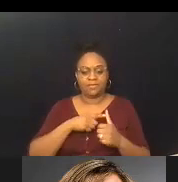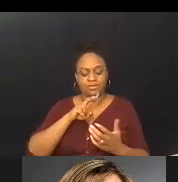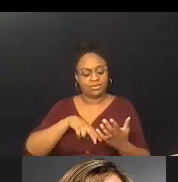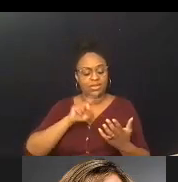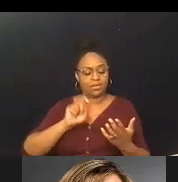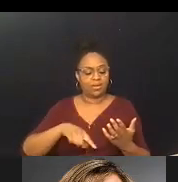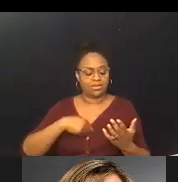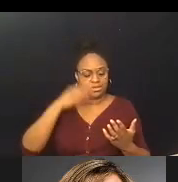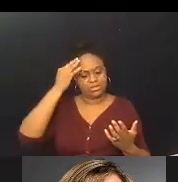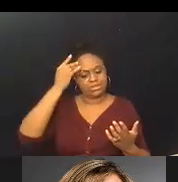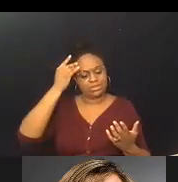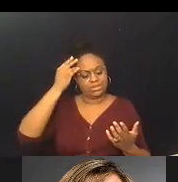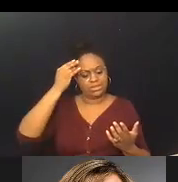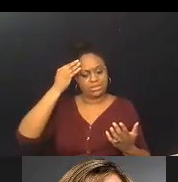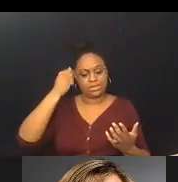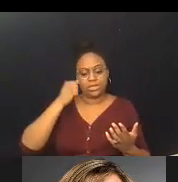all of I've